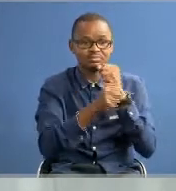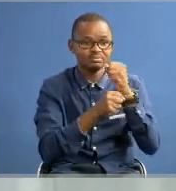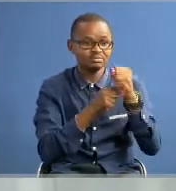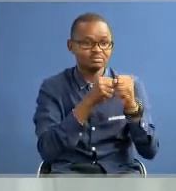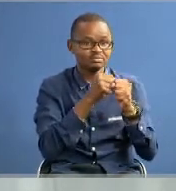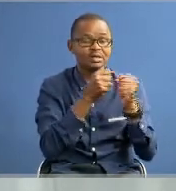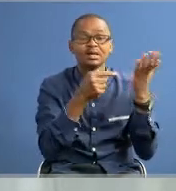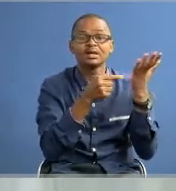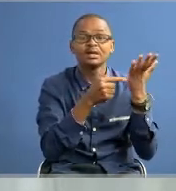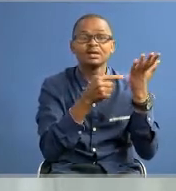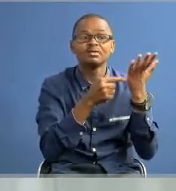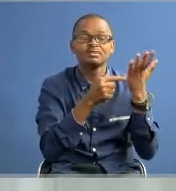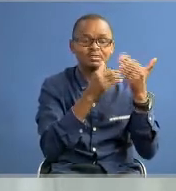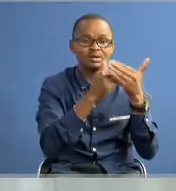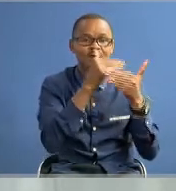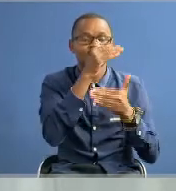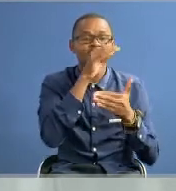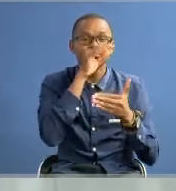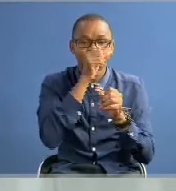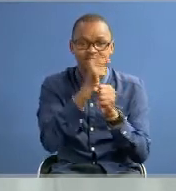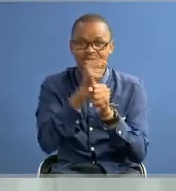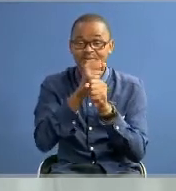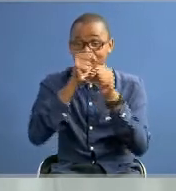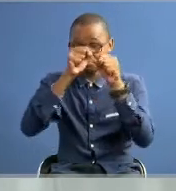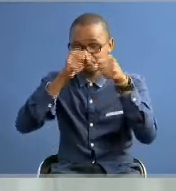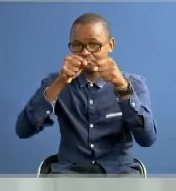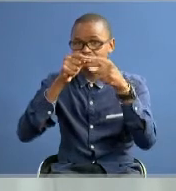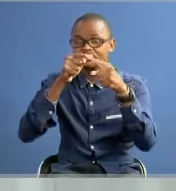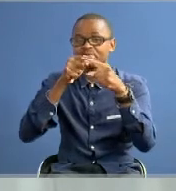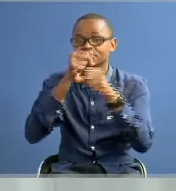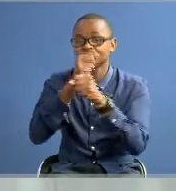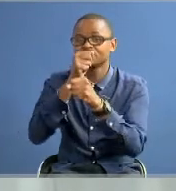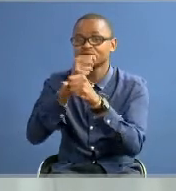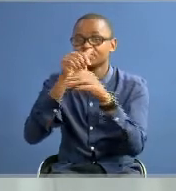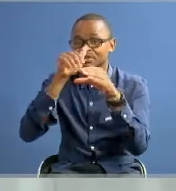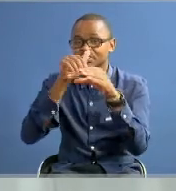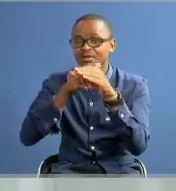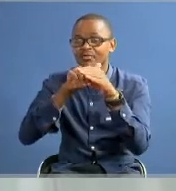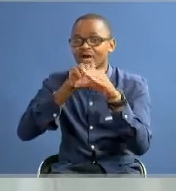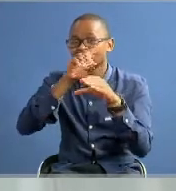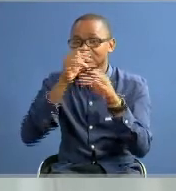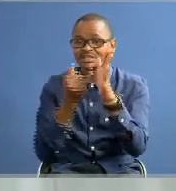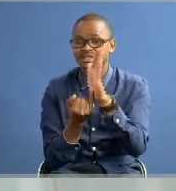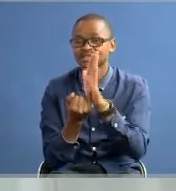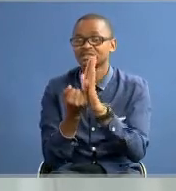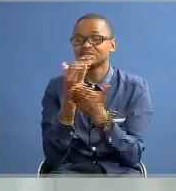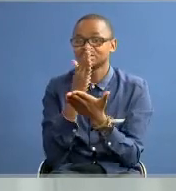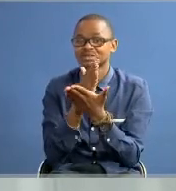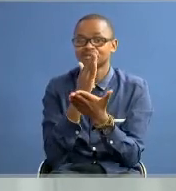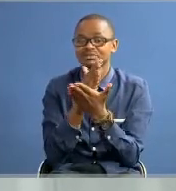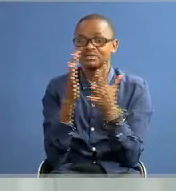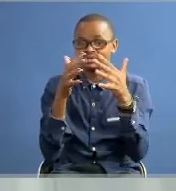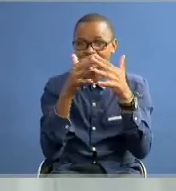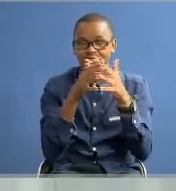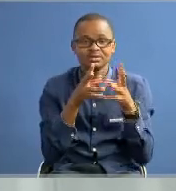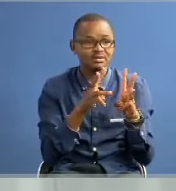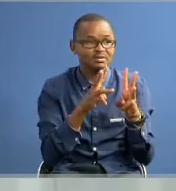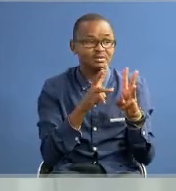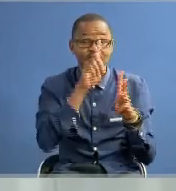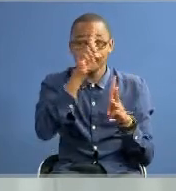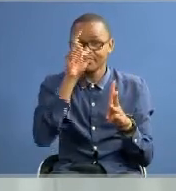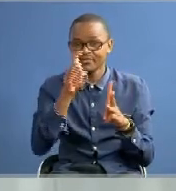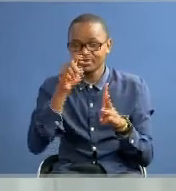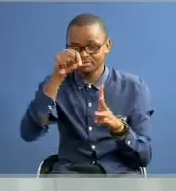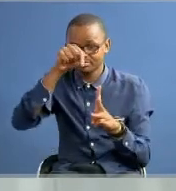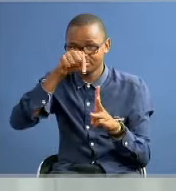that technological advancements have made it possible to do this in the ever-increasing, realistic and engaging ways.